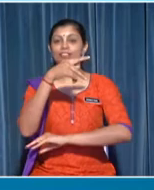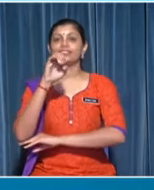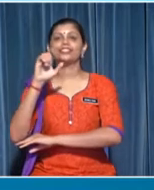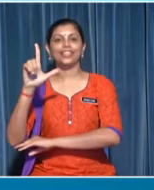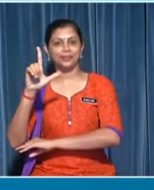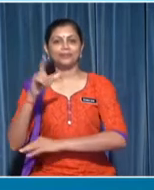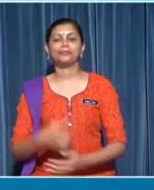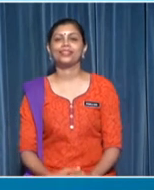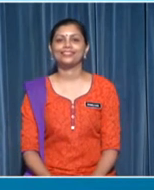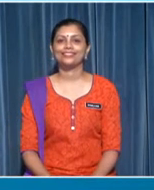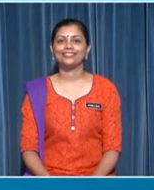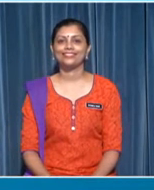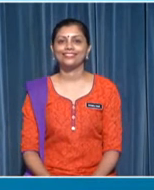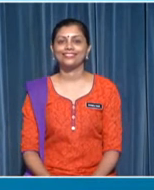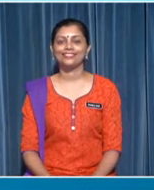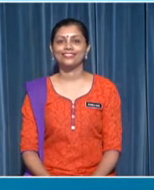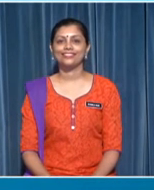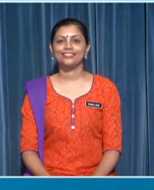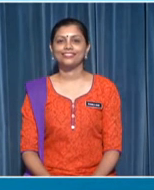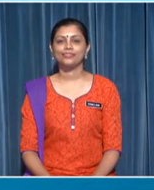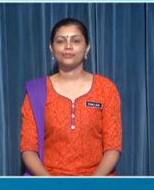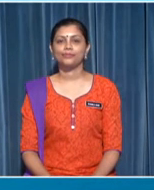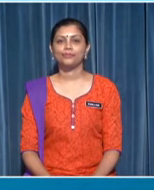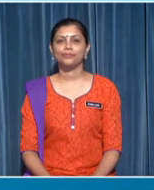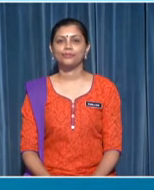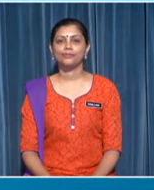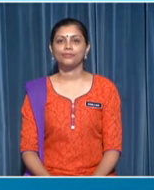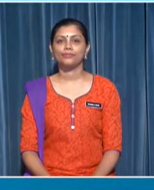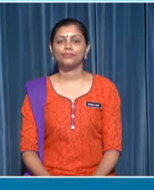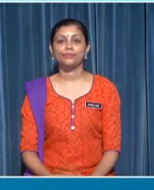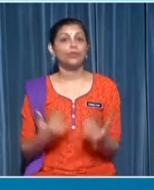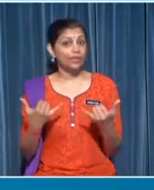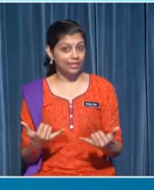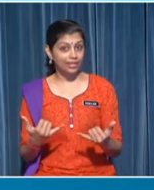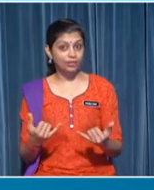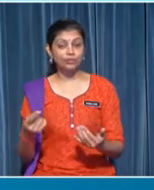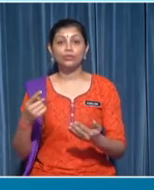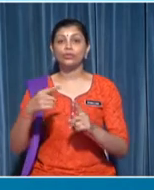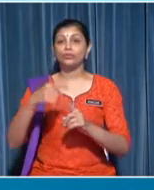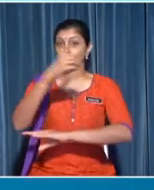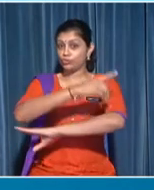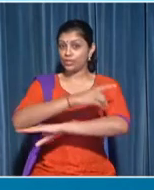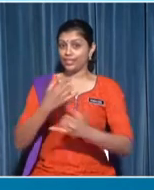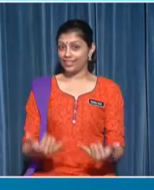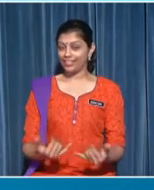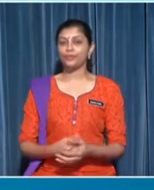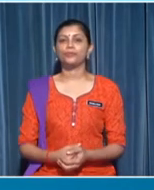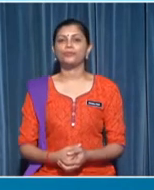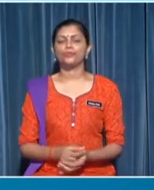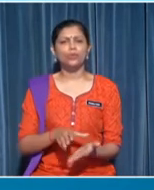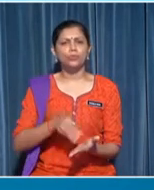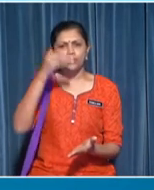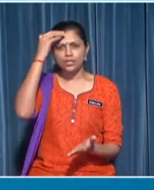SKPK Jalan Peel. All right now, today we will be learning something